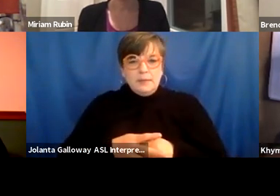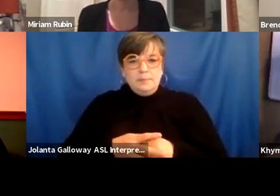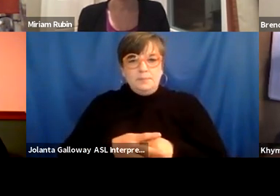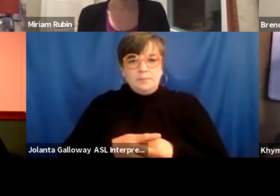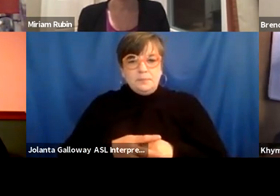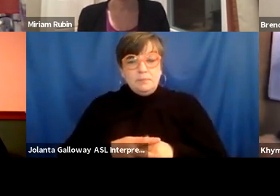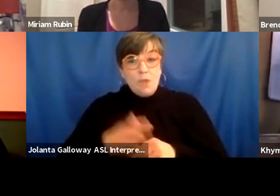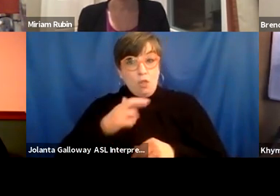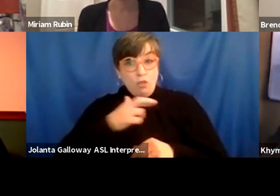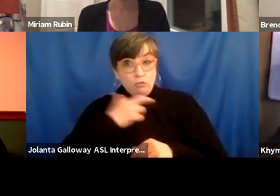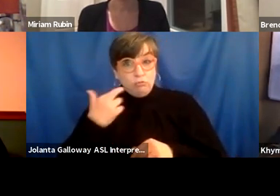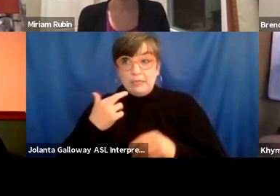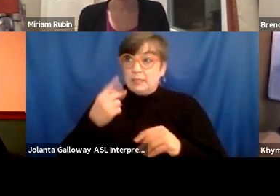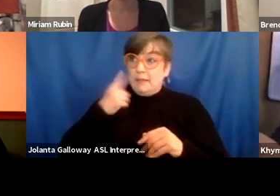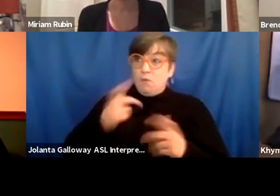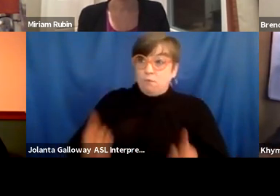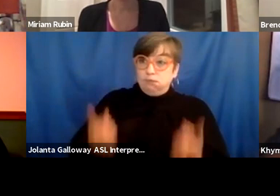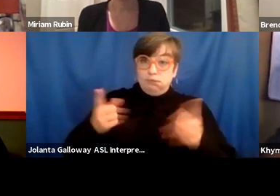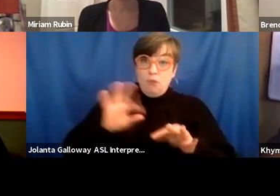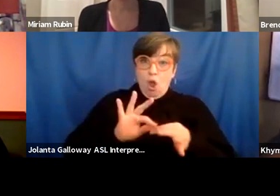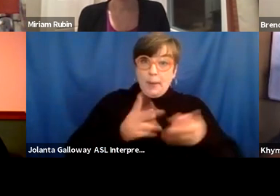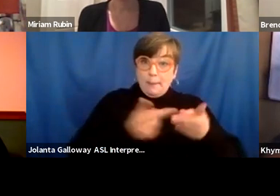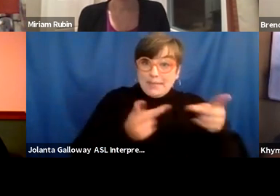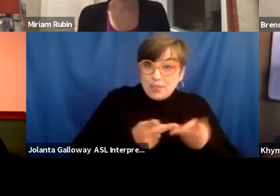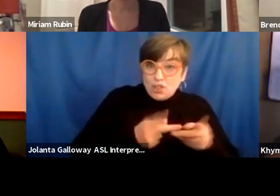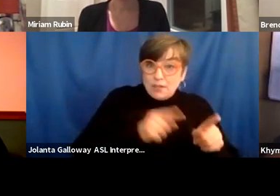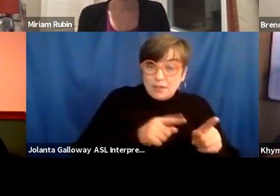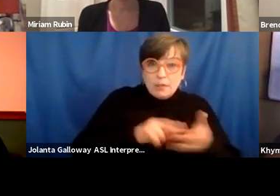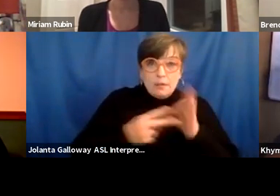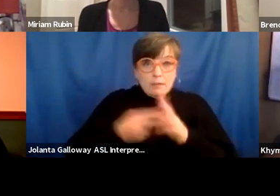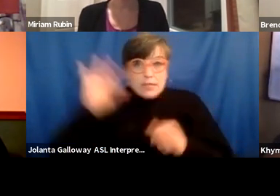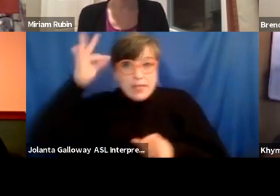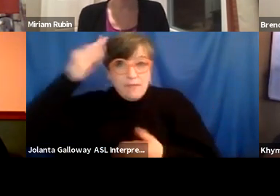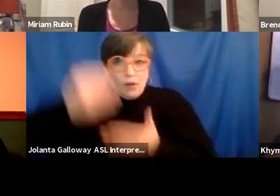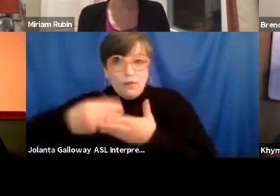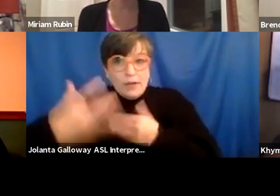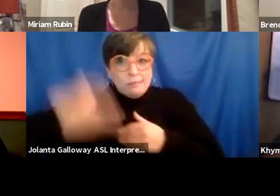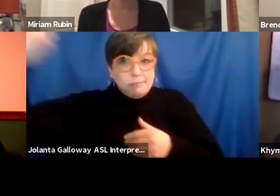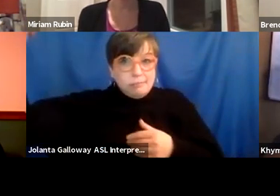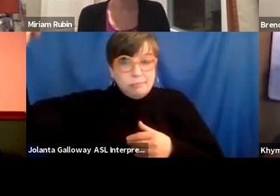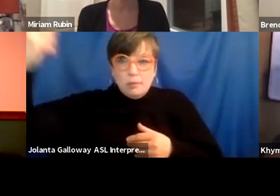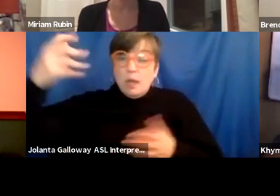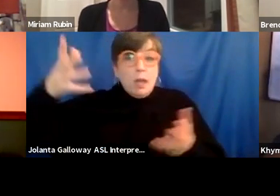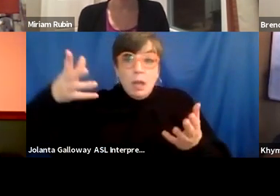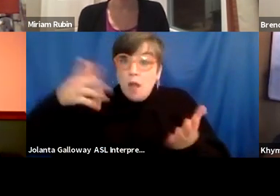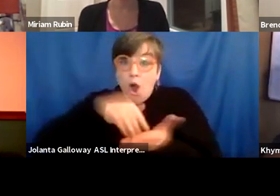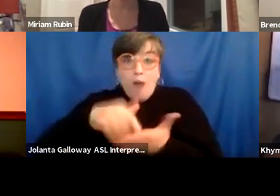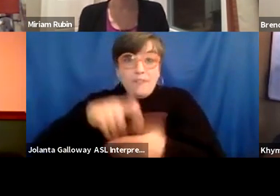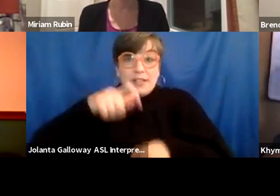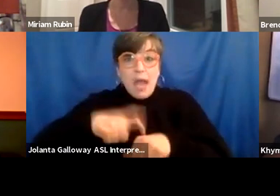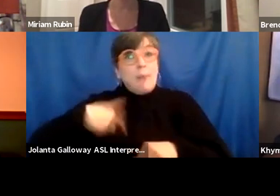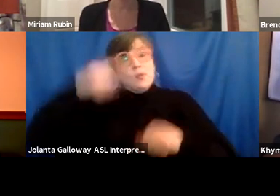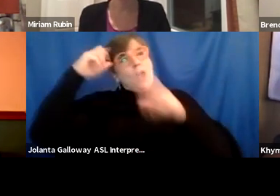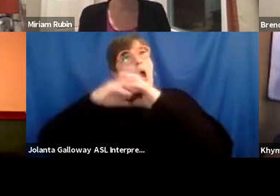on positions is when that federal funding goes away 2 years from now, which happens in a blink of an eye.